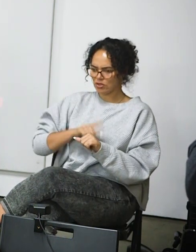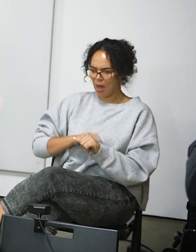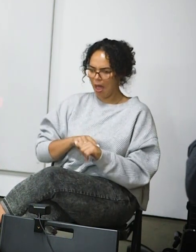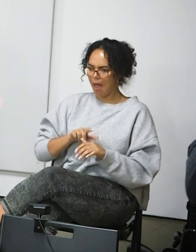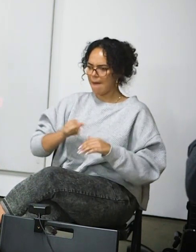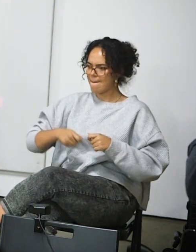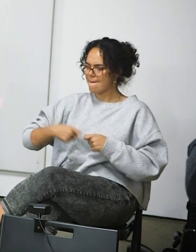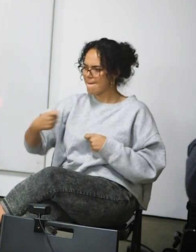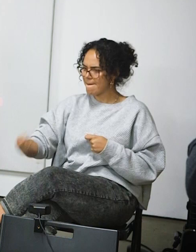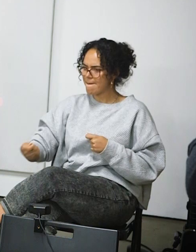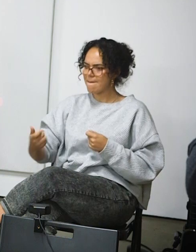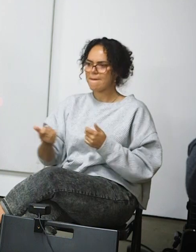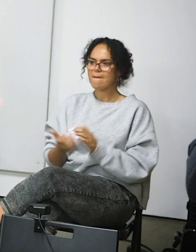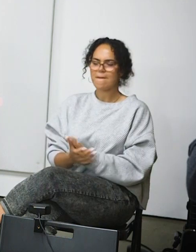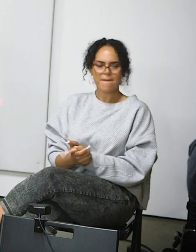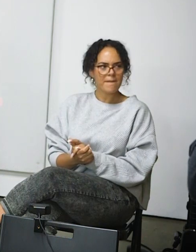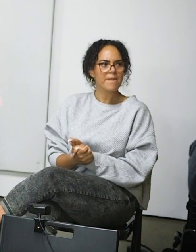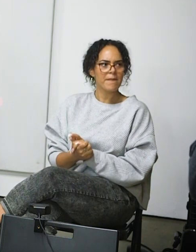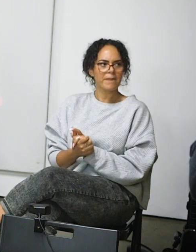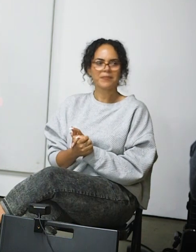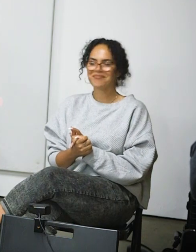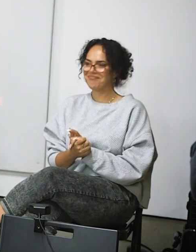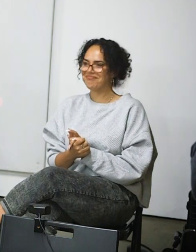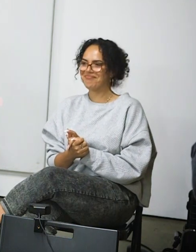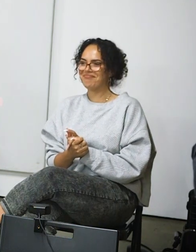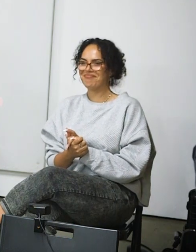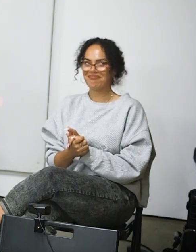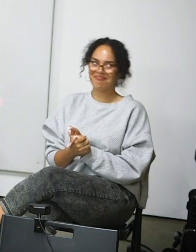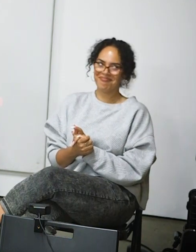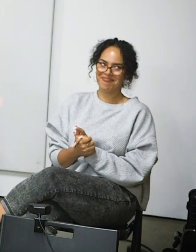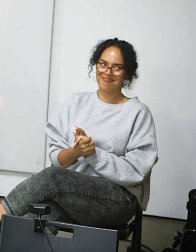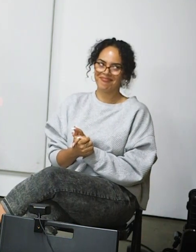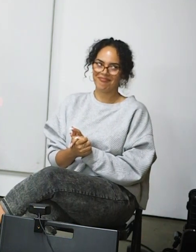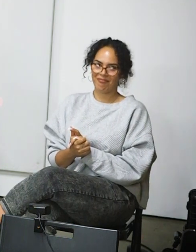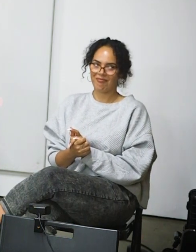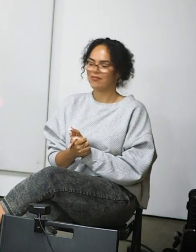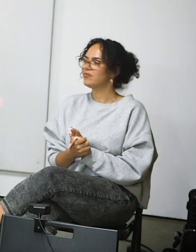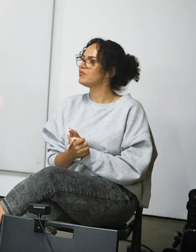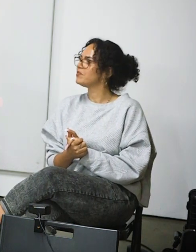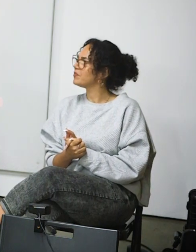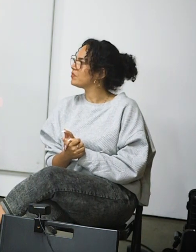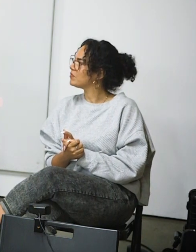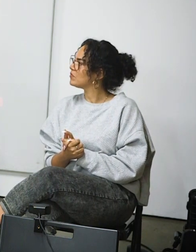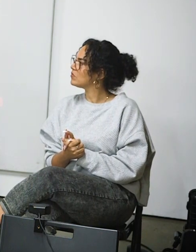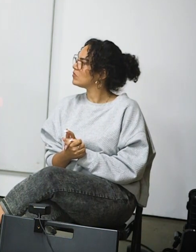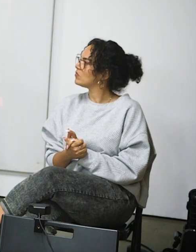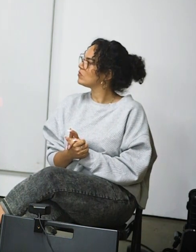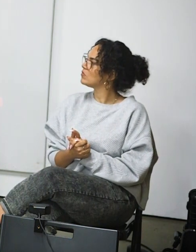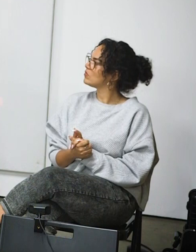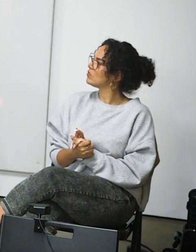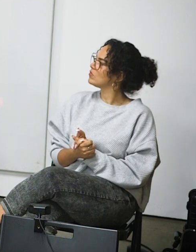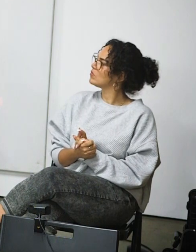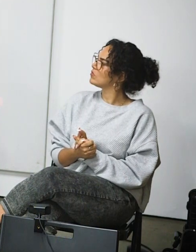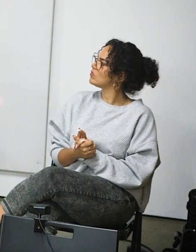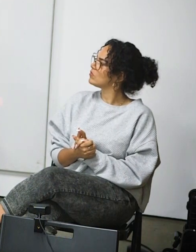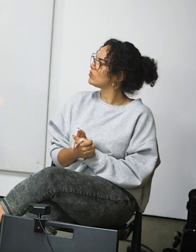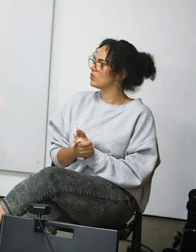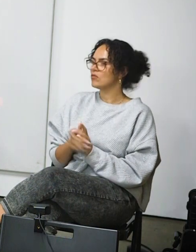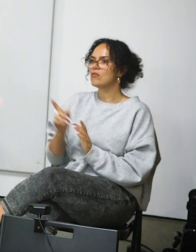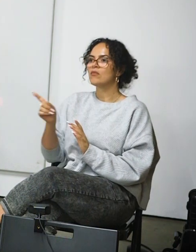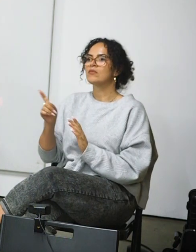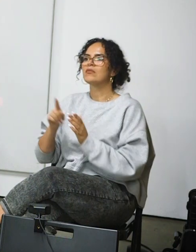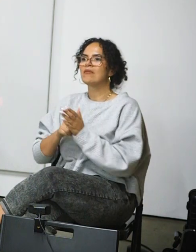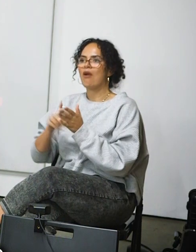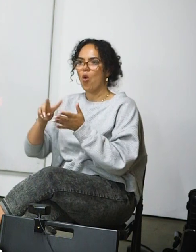up the space to think in this way. So hey. Yeah, I think it's really easy for the organization when they arrange events